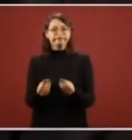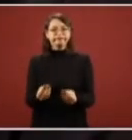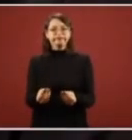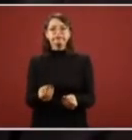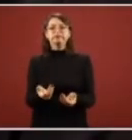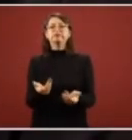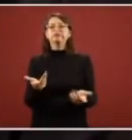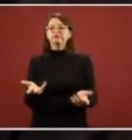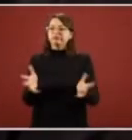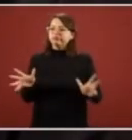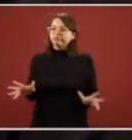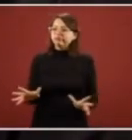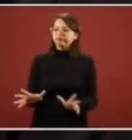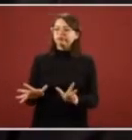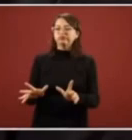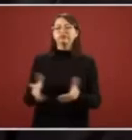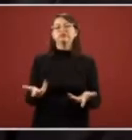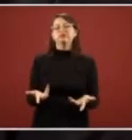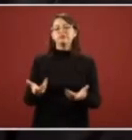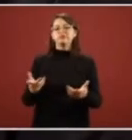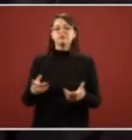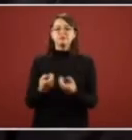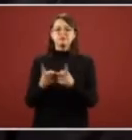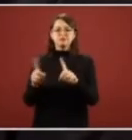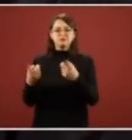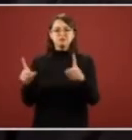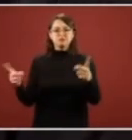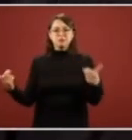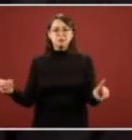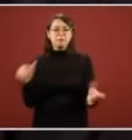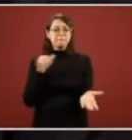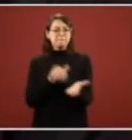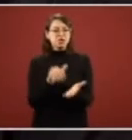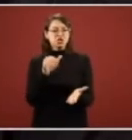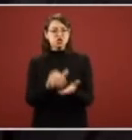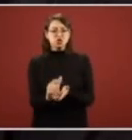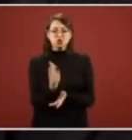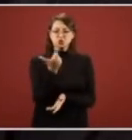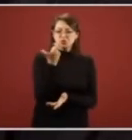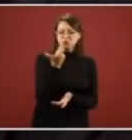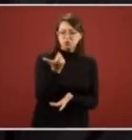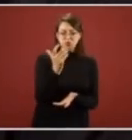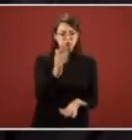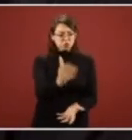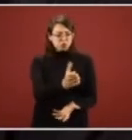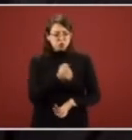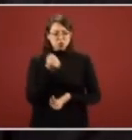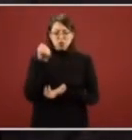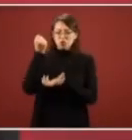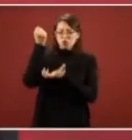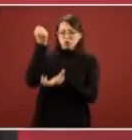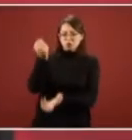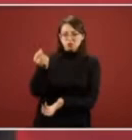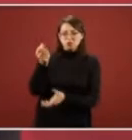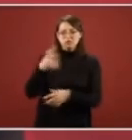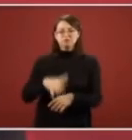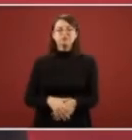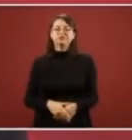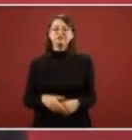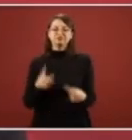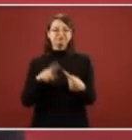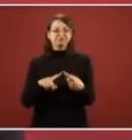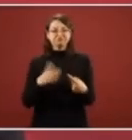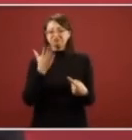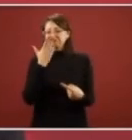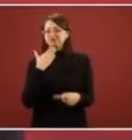para el desarrollo, for the development. Miles de millones de pesos. Thousands of millions of pesos. Si no hay aviones. And